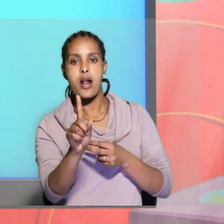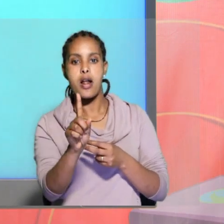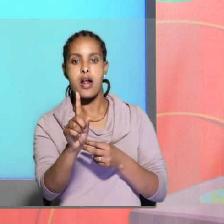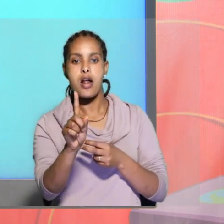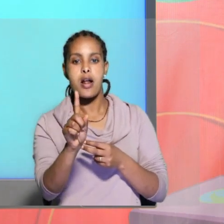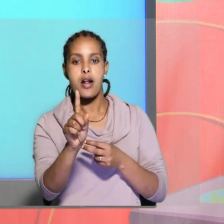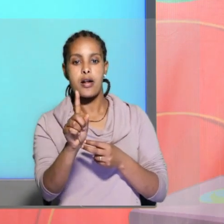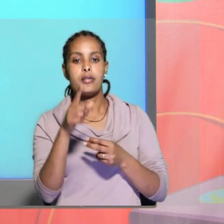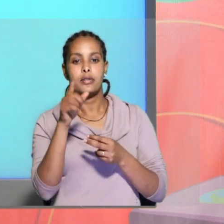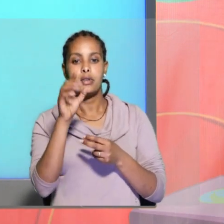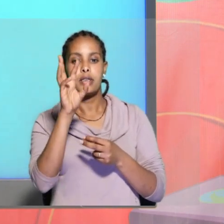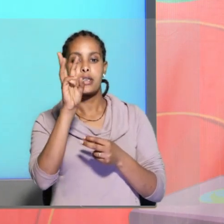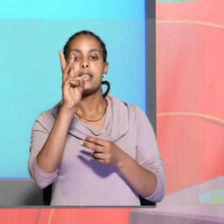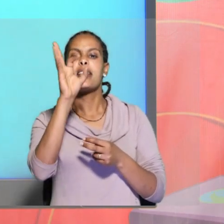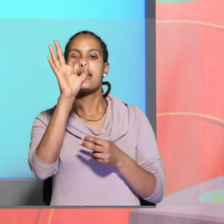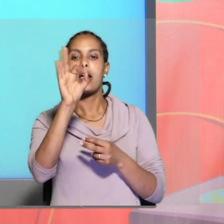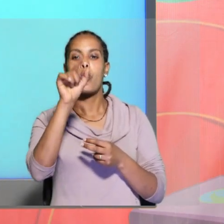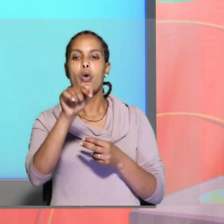69.91,